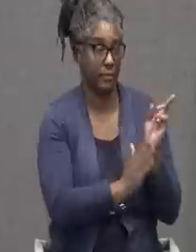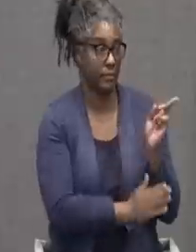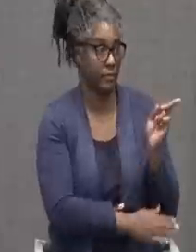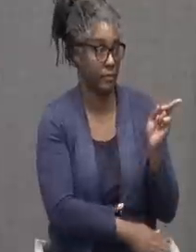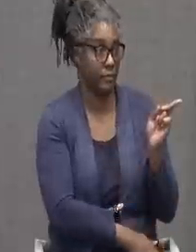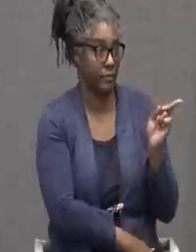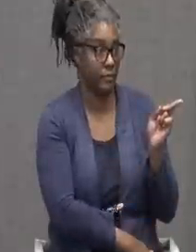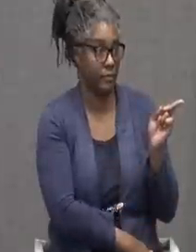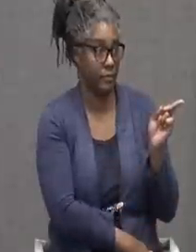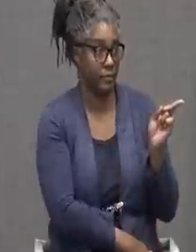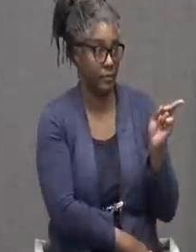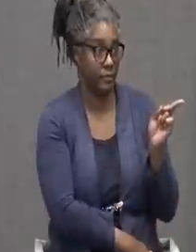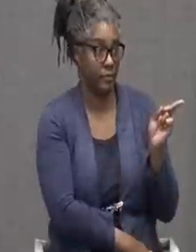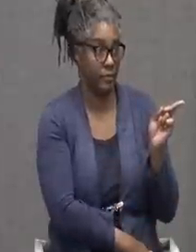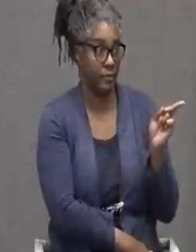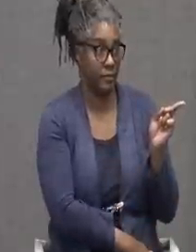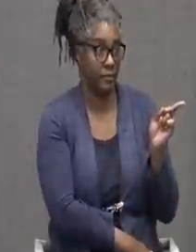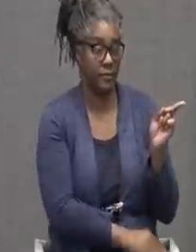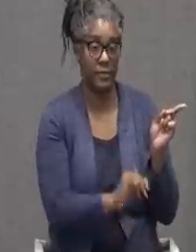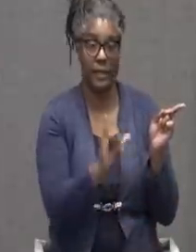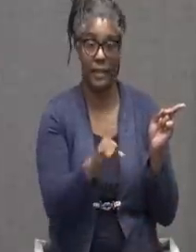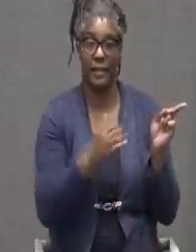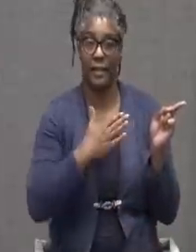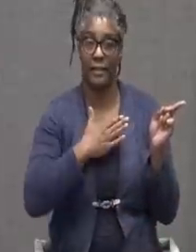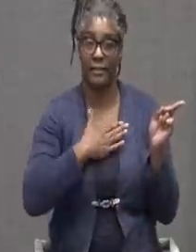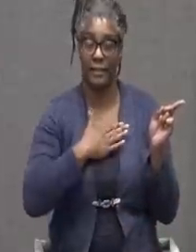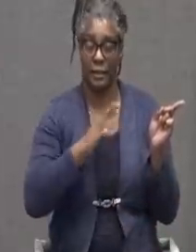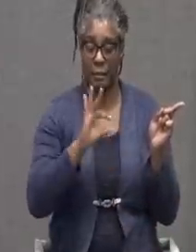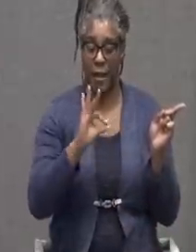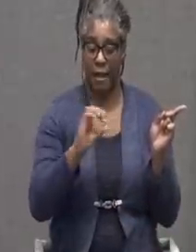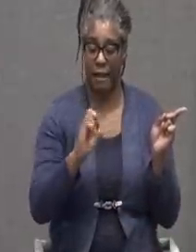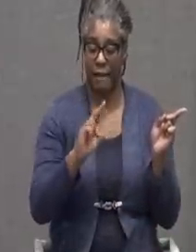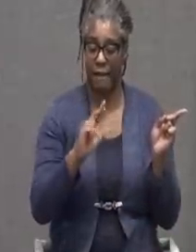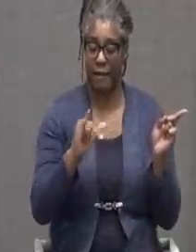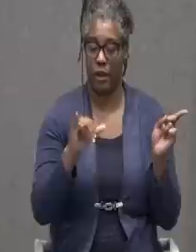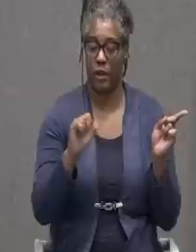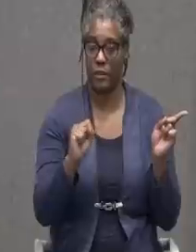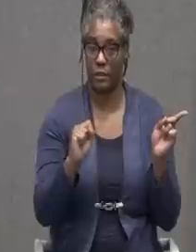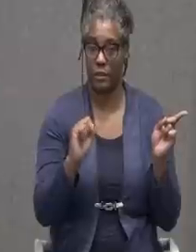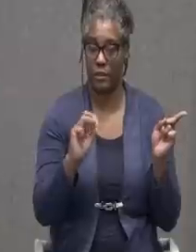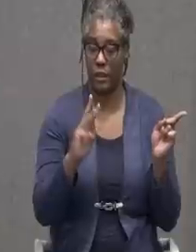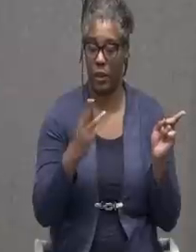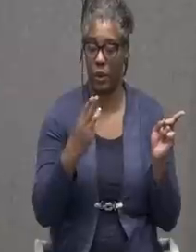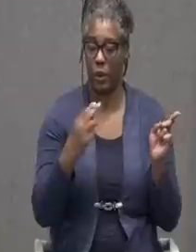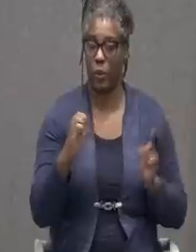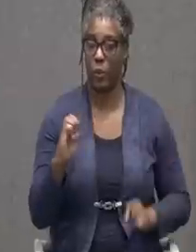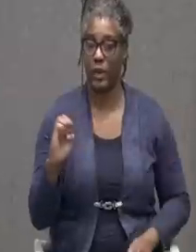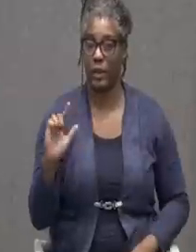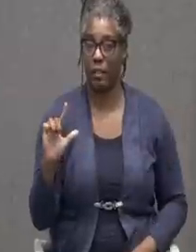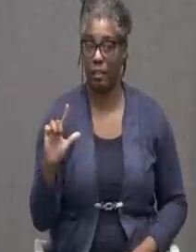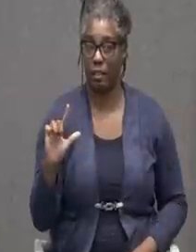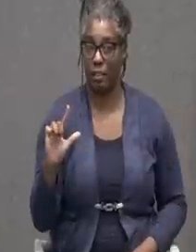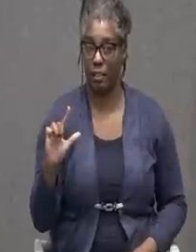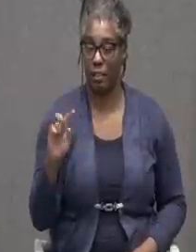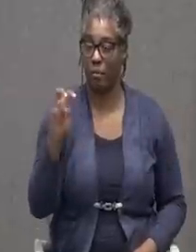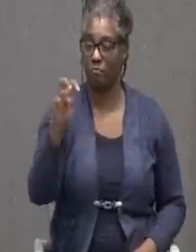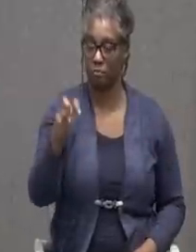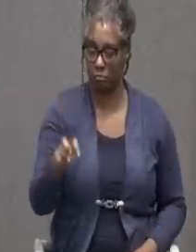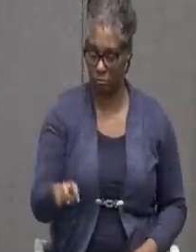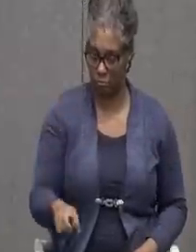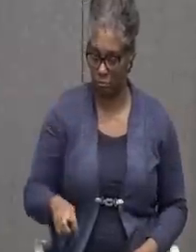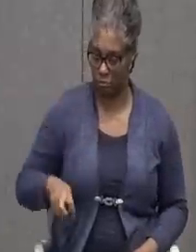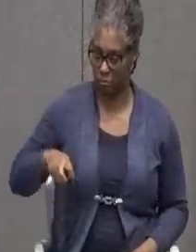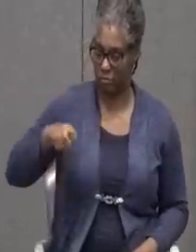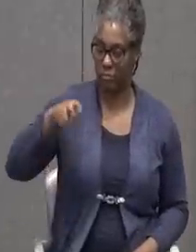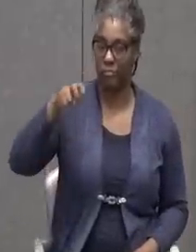Ferris wheel. So how will I do this? Ooh, I know. Let's see if my glue gun's